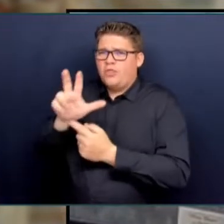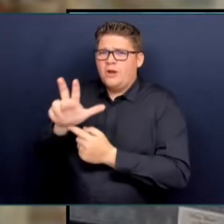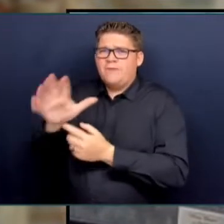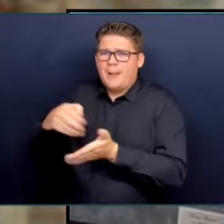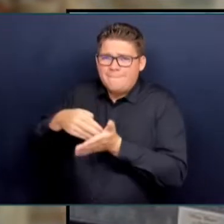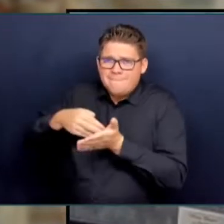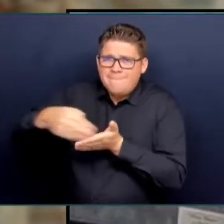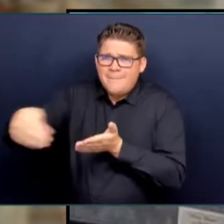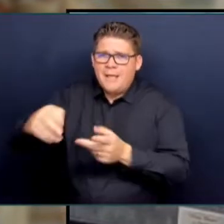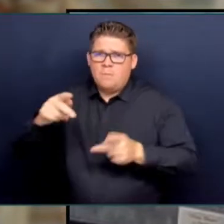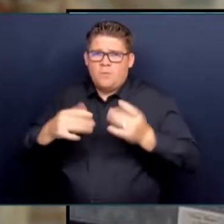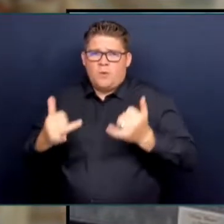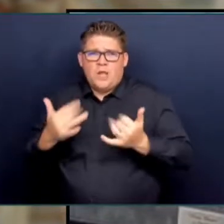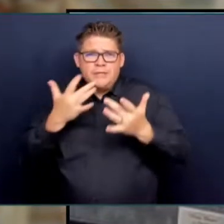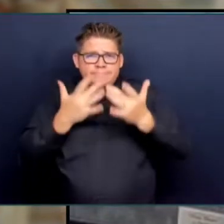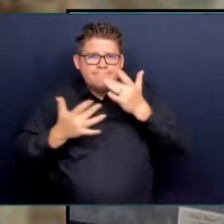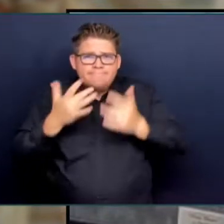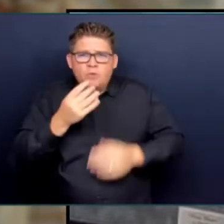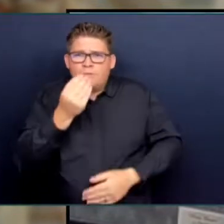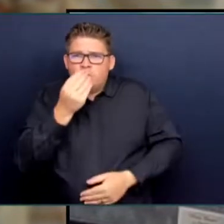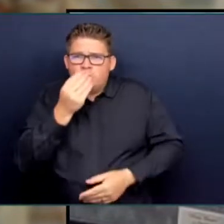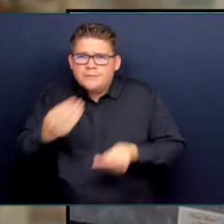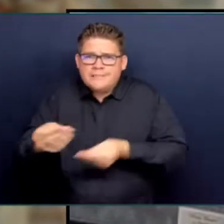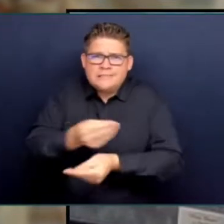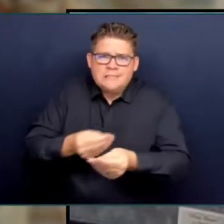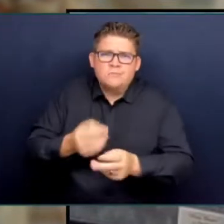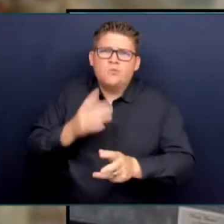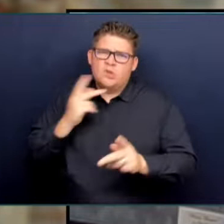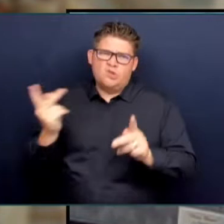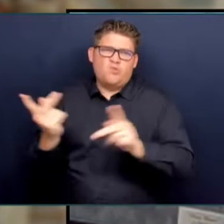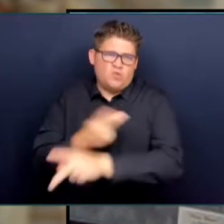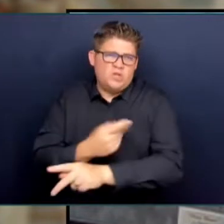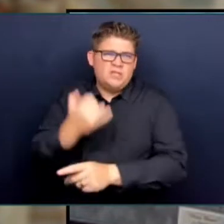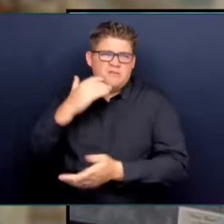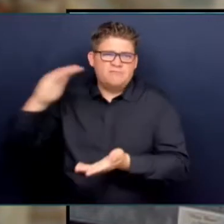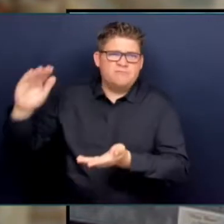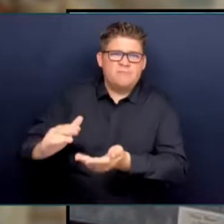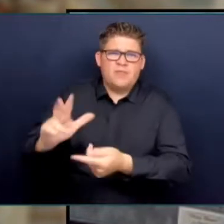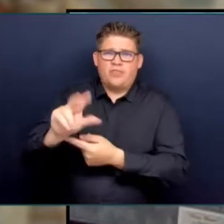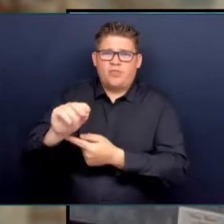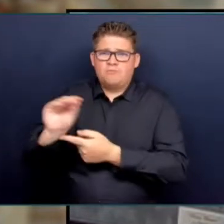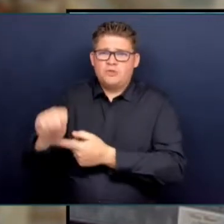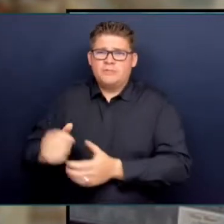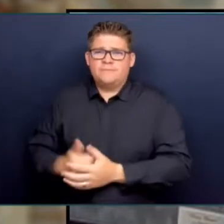a response to the federal government? And if so, will she table that response in the legislature today?